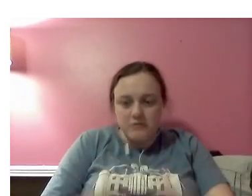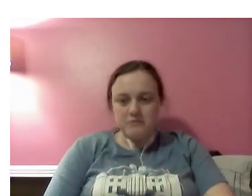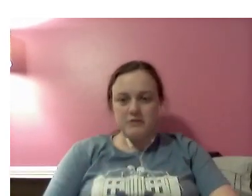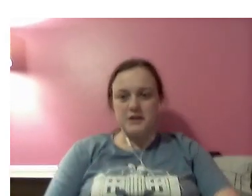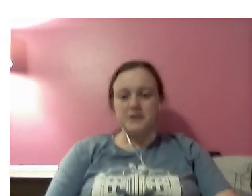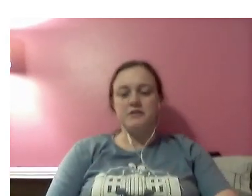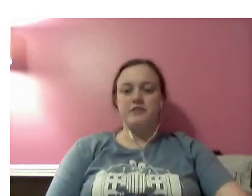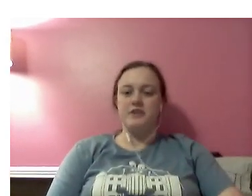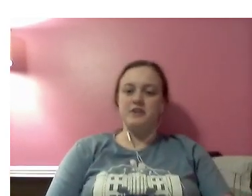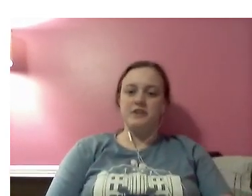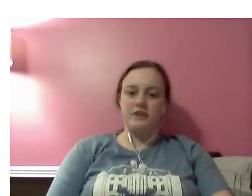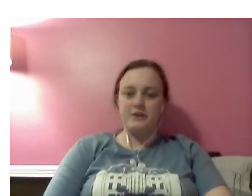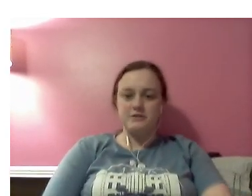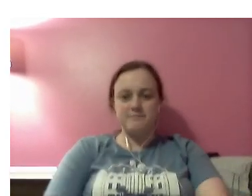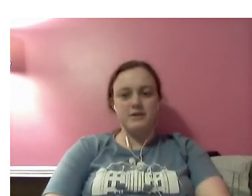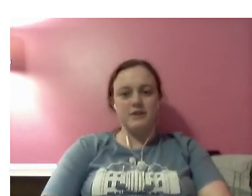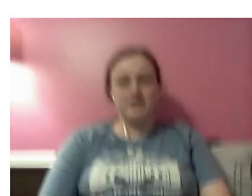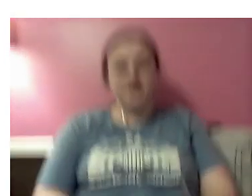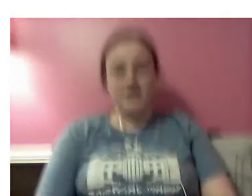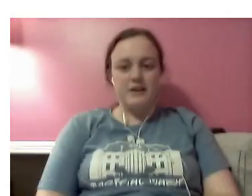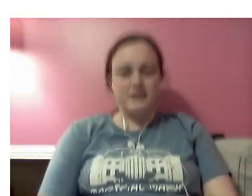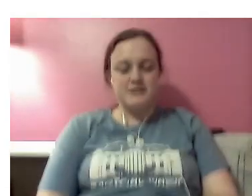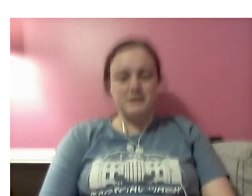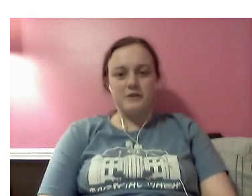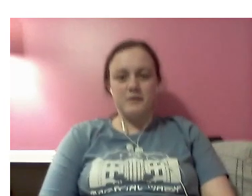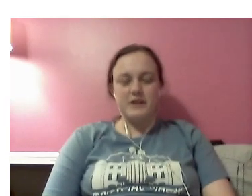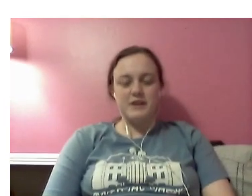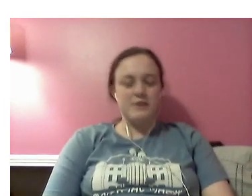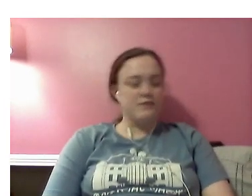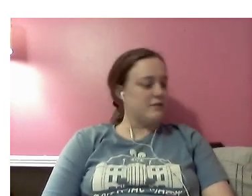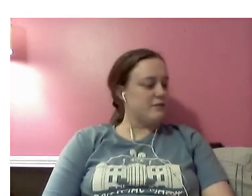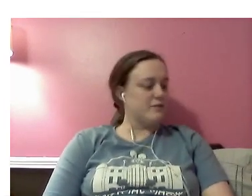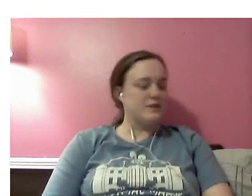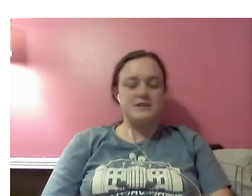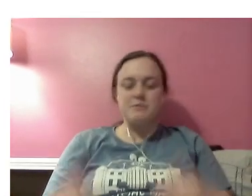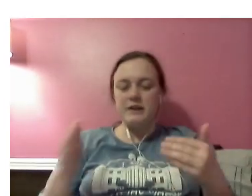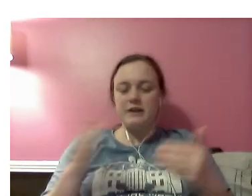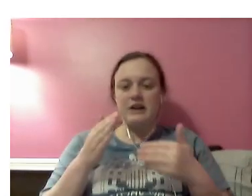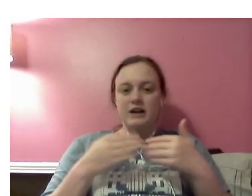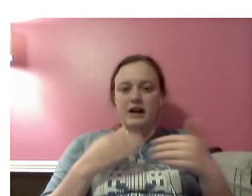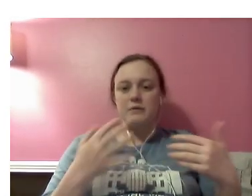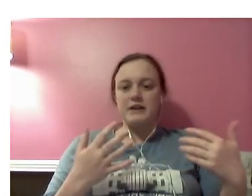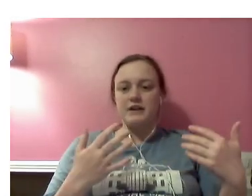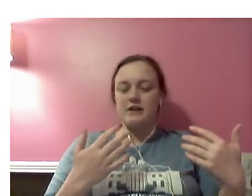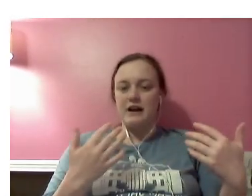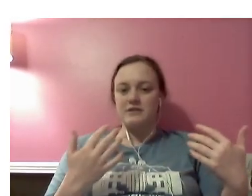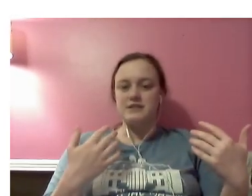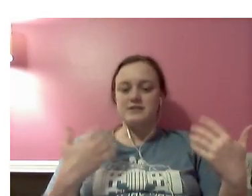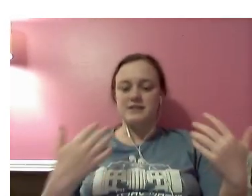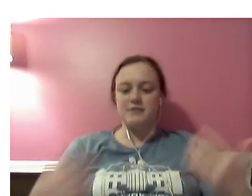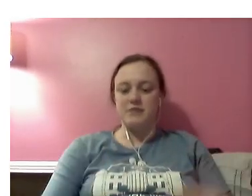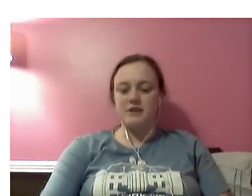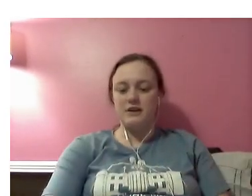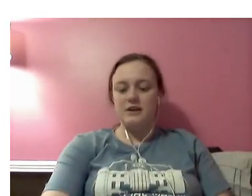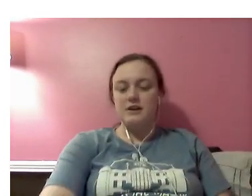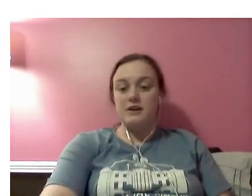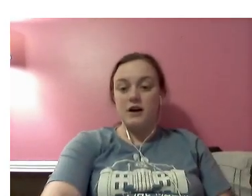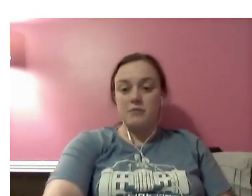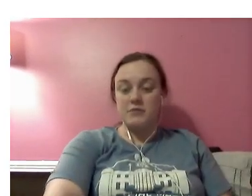tiny. I live in a doghouse. So it can be, depending on how big your house is,